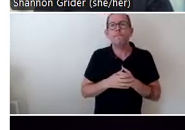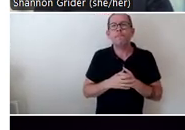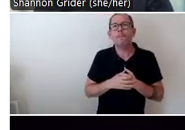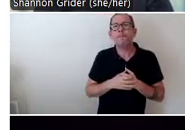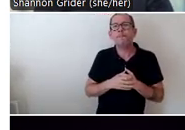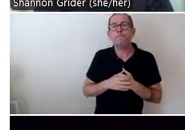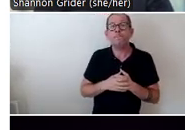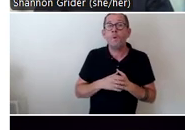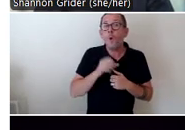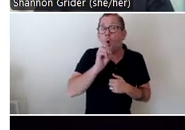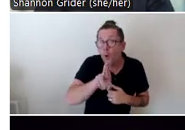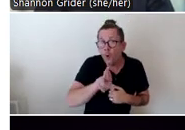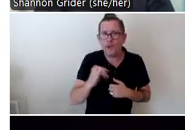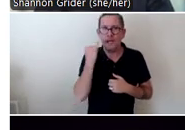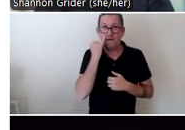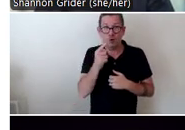read.